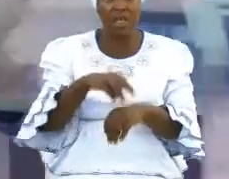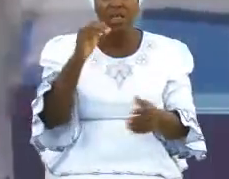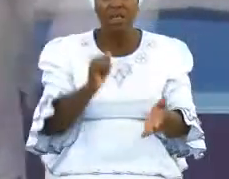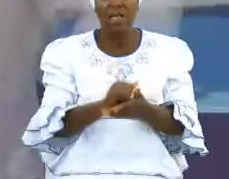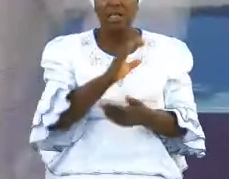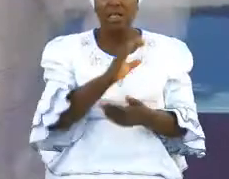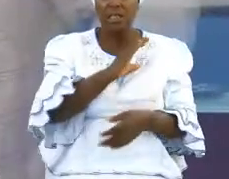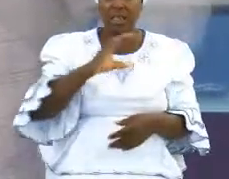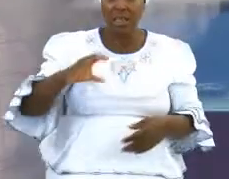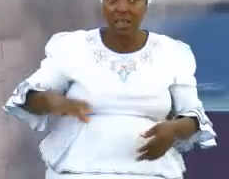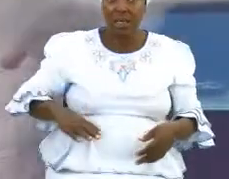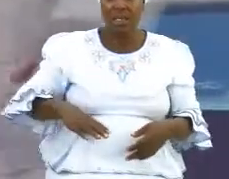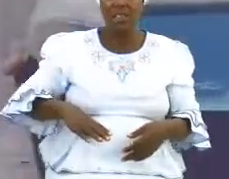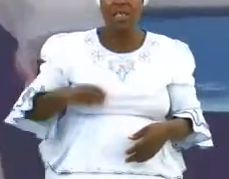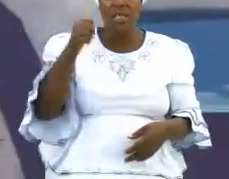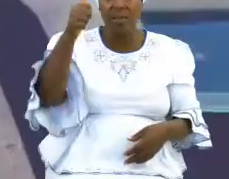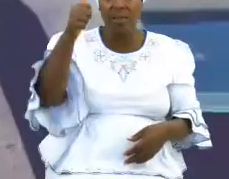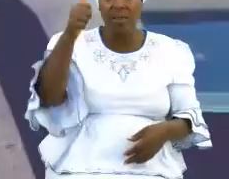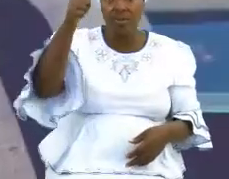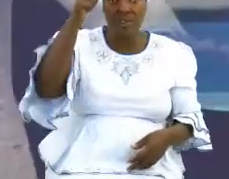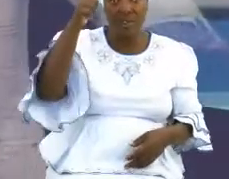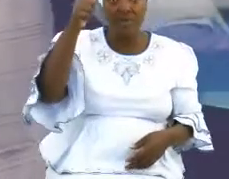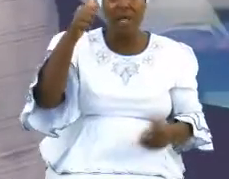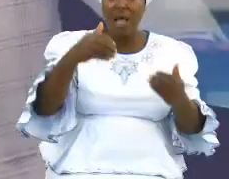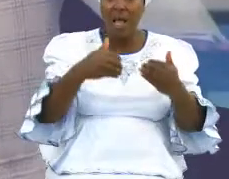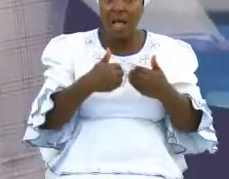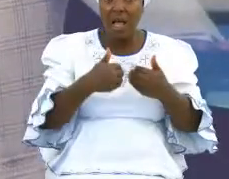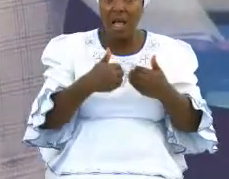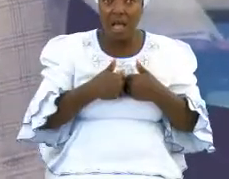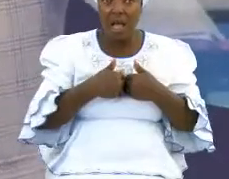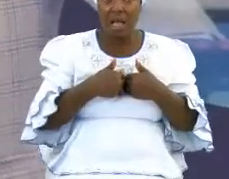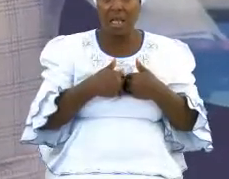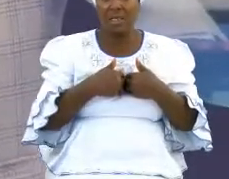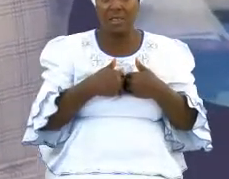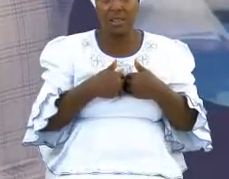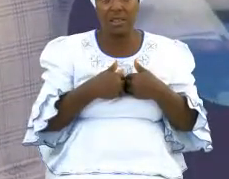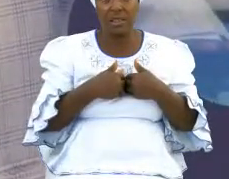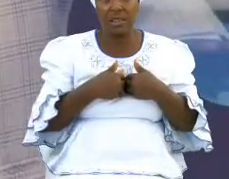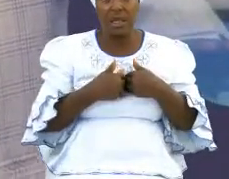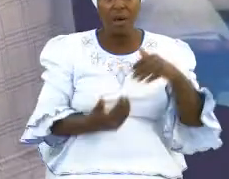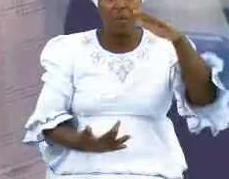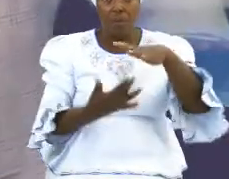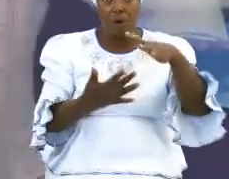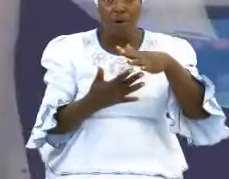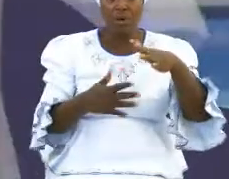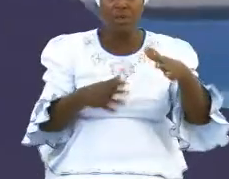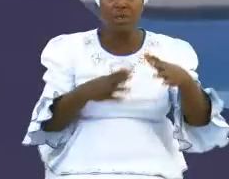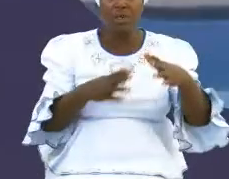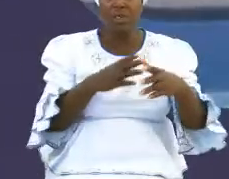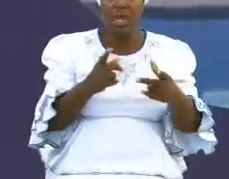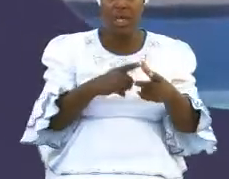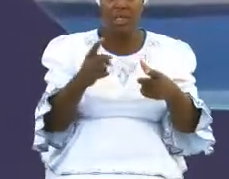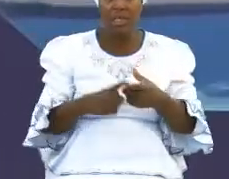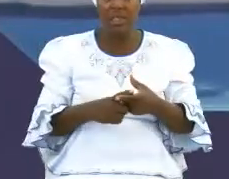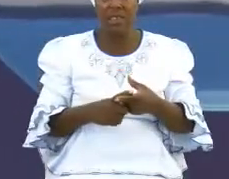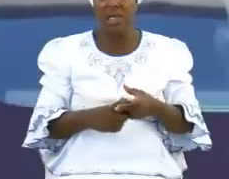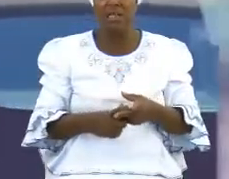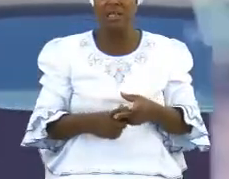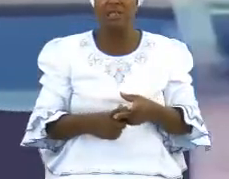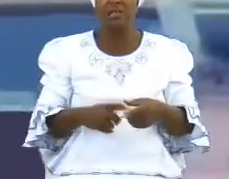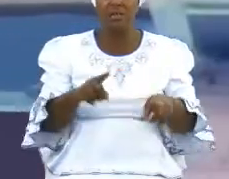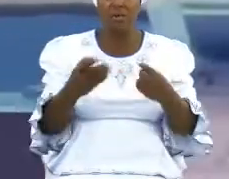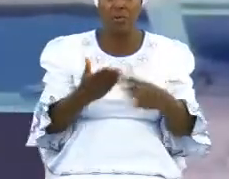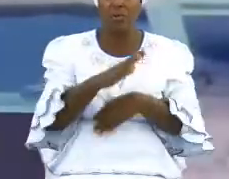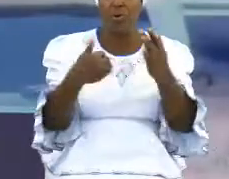Christ himself has borne all our chastisement, and he has given us